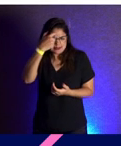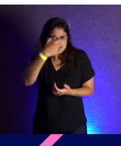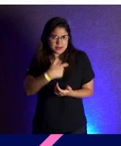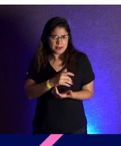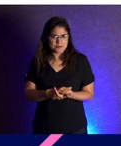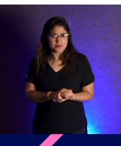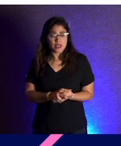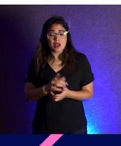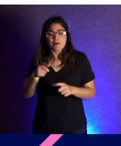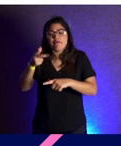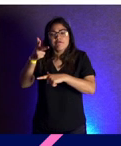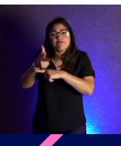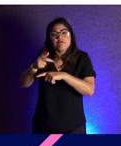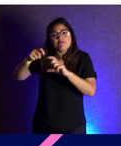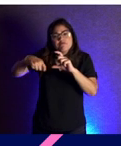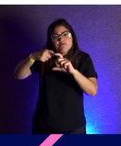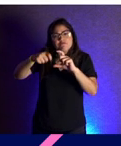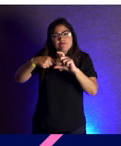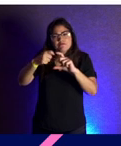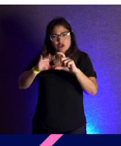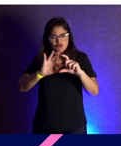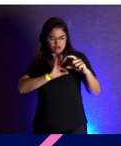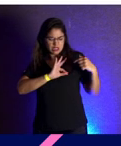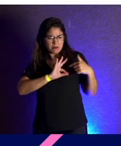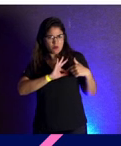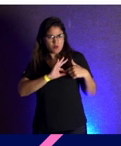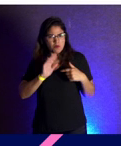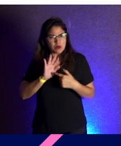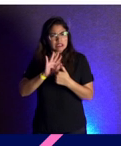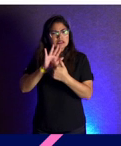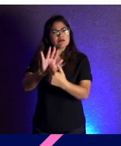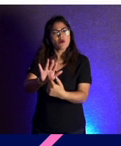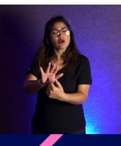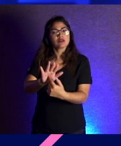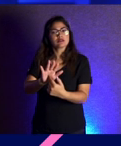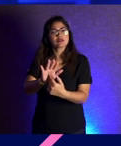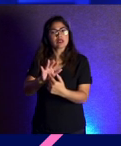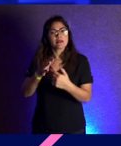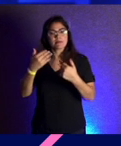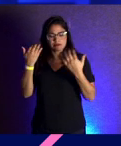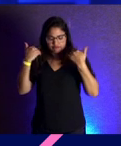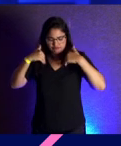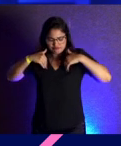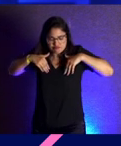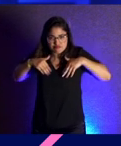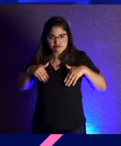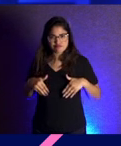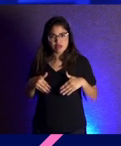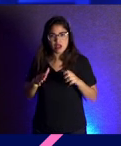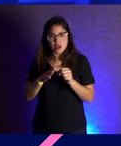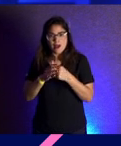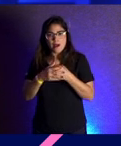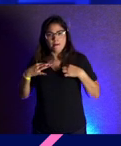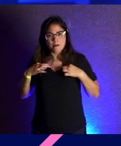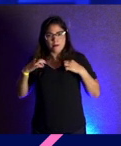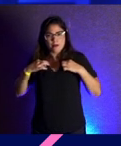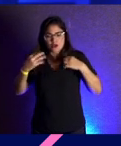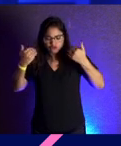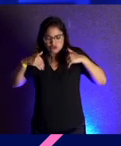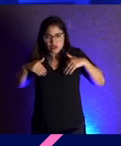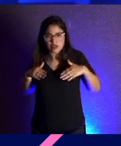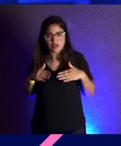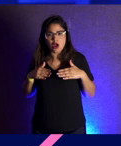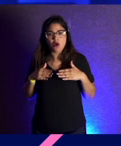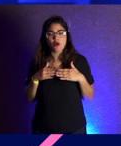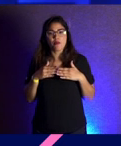they even report that. They drive over the police vehicle, they take their coat off, they go and ask someone, they come back with the shirt off